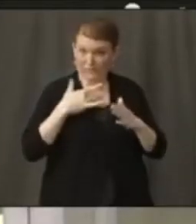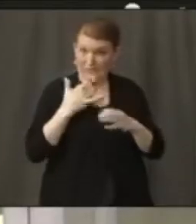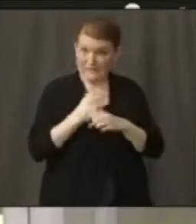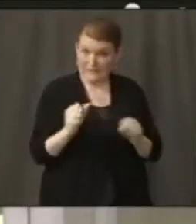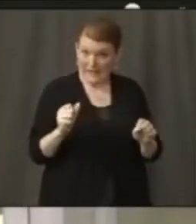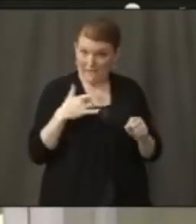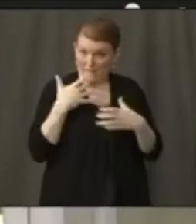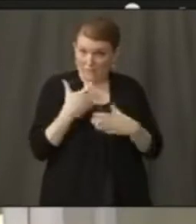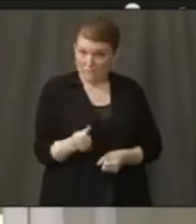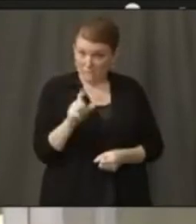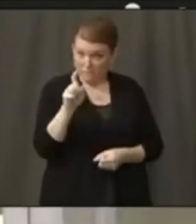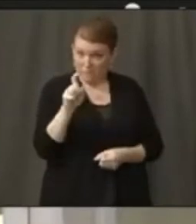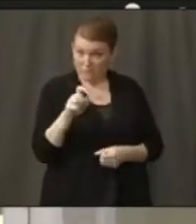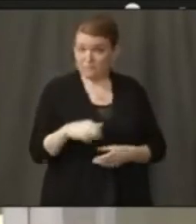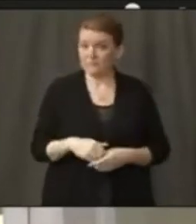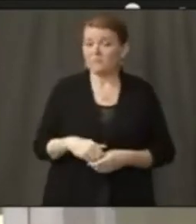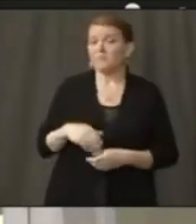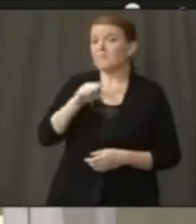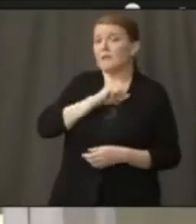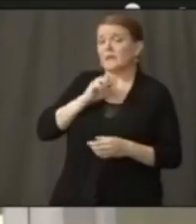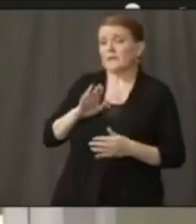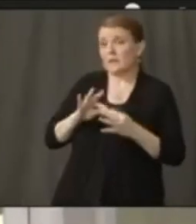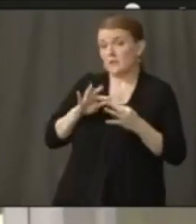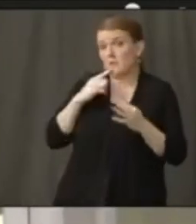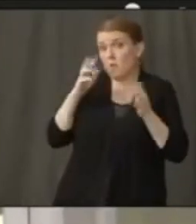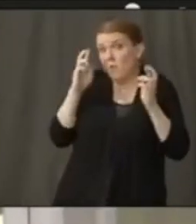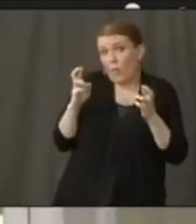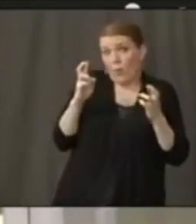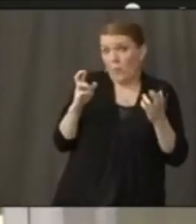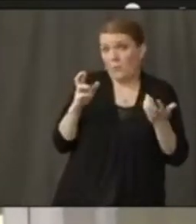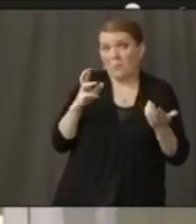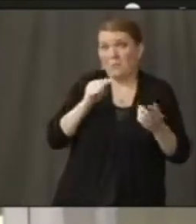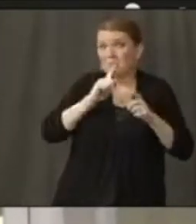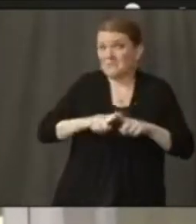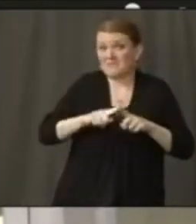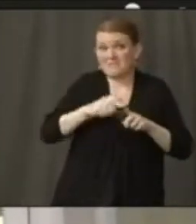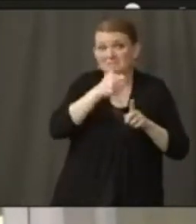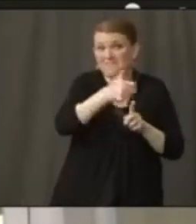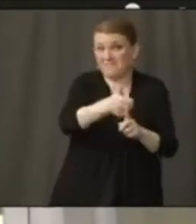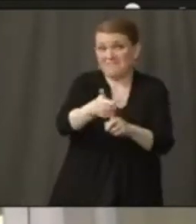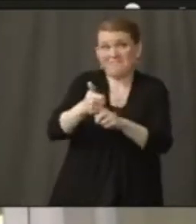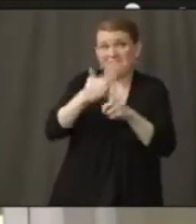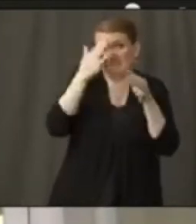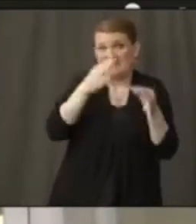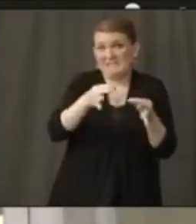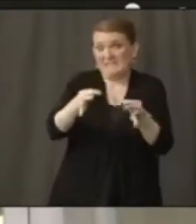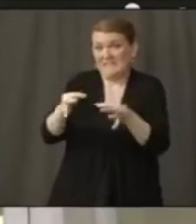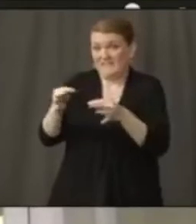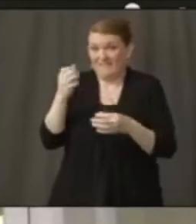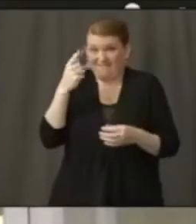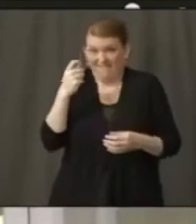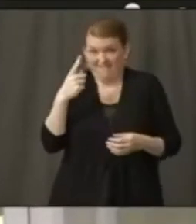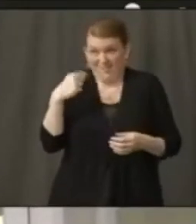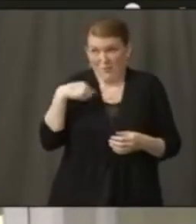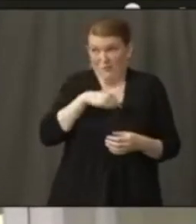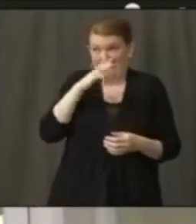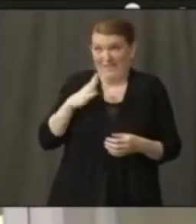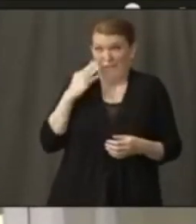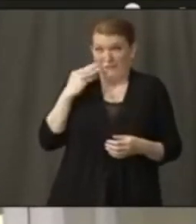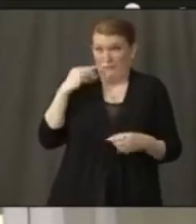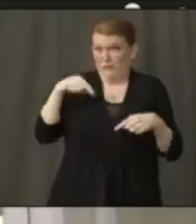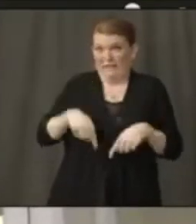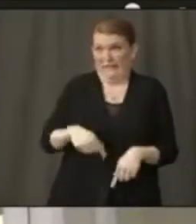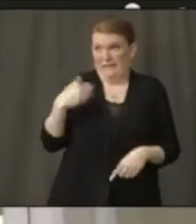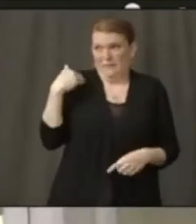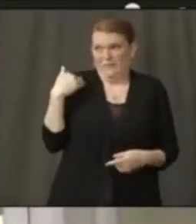make their own decisions. You know, this is not anything that we've ever encountered in the history of our state, I don't think.